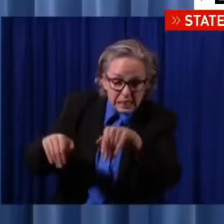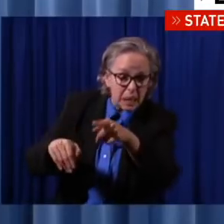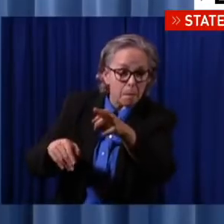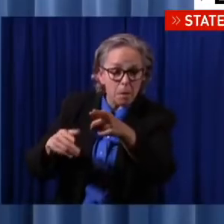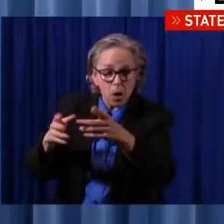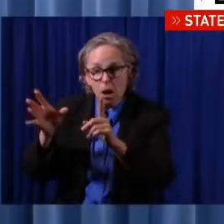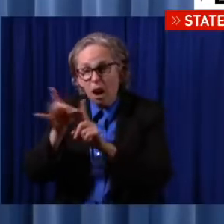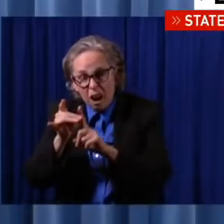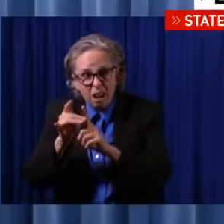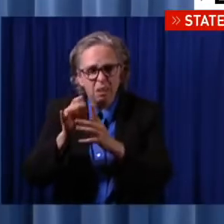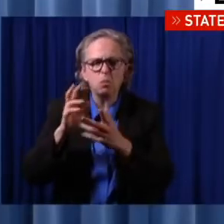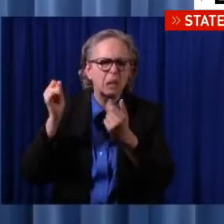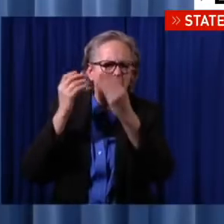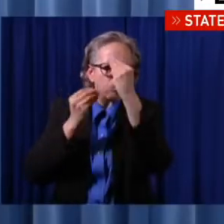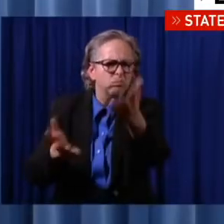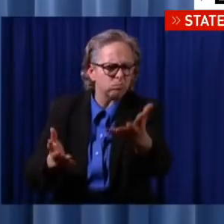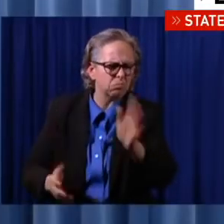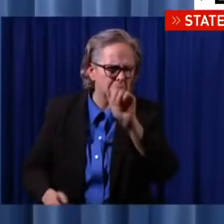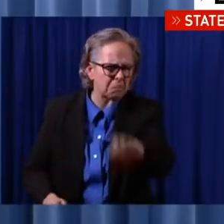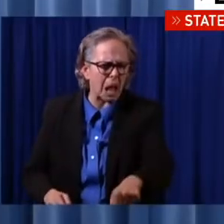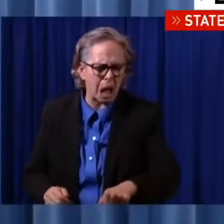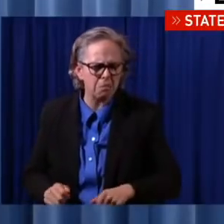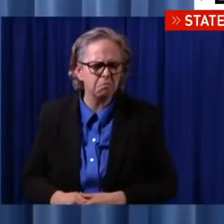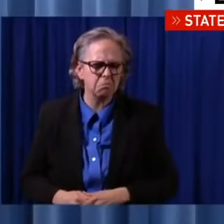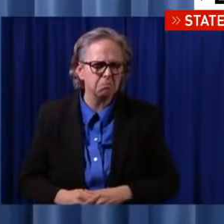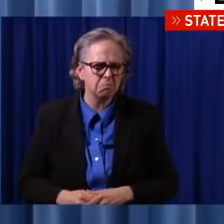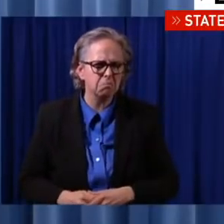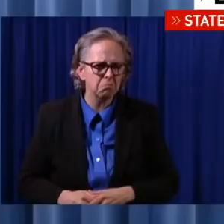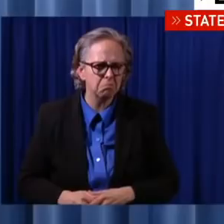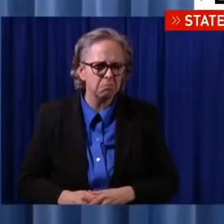in the prison. Thank you.